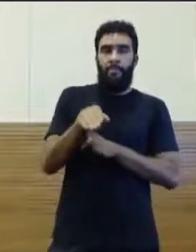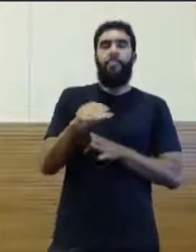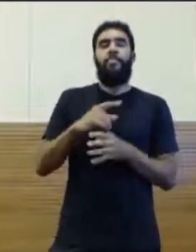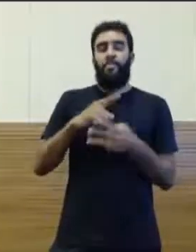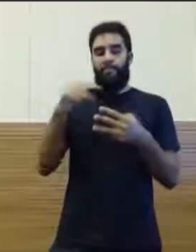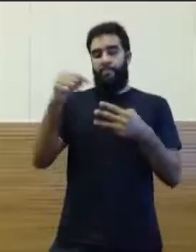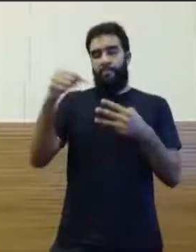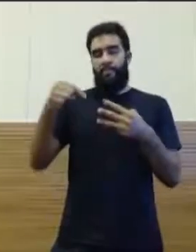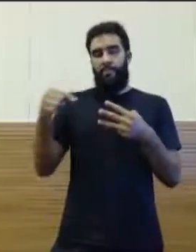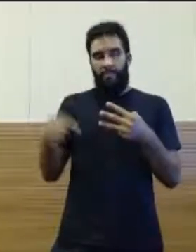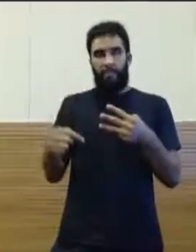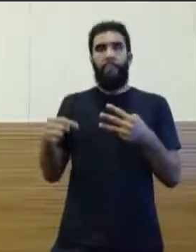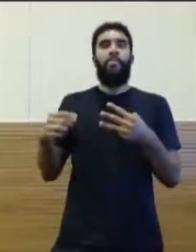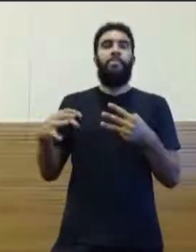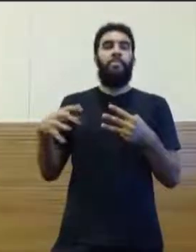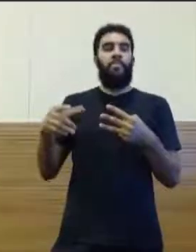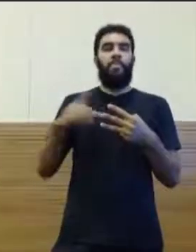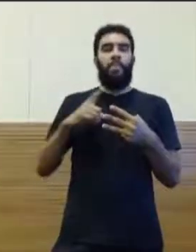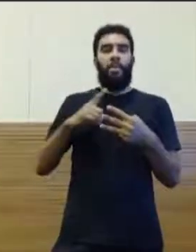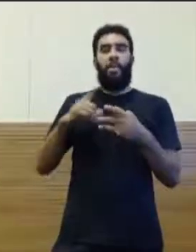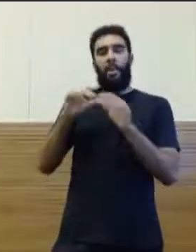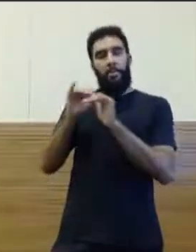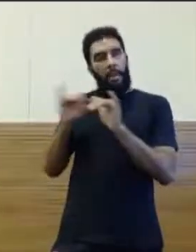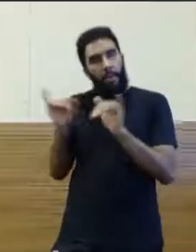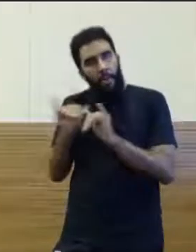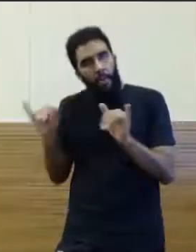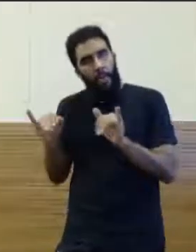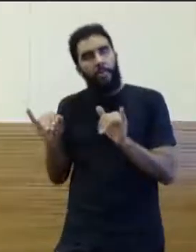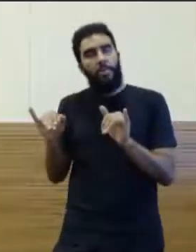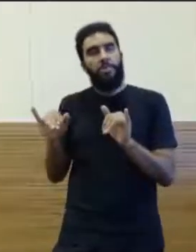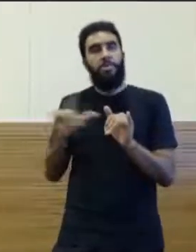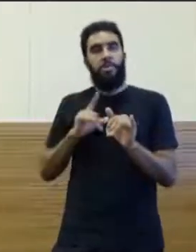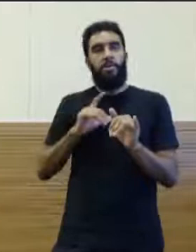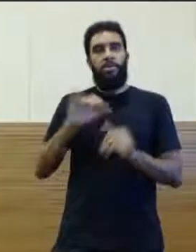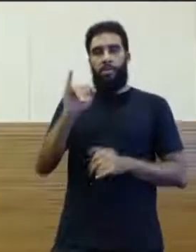the way we put these three components, all our messages,